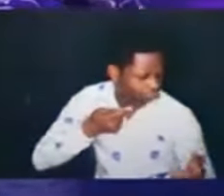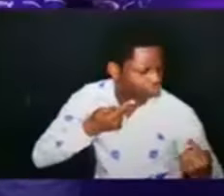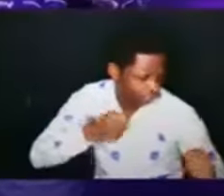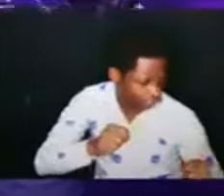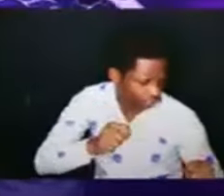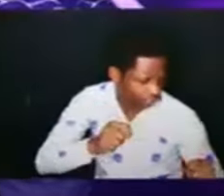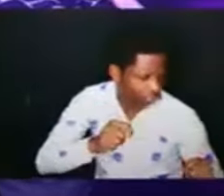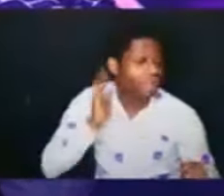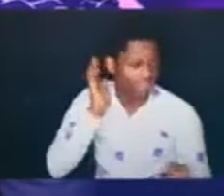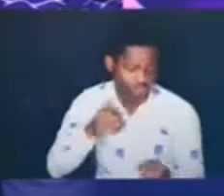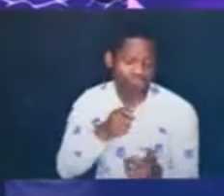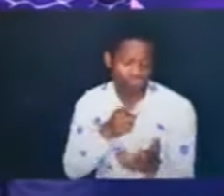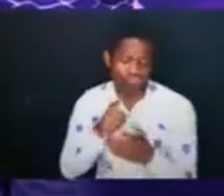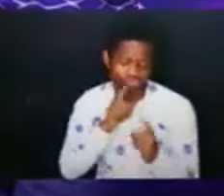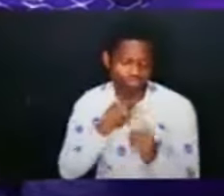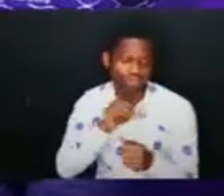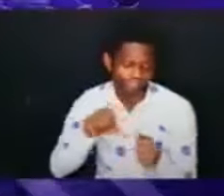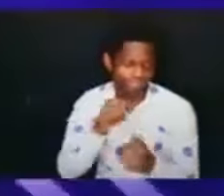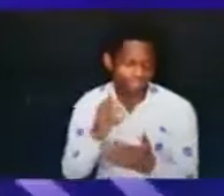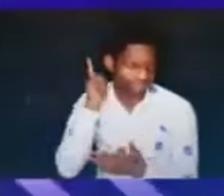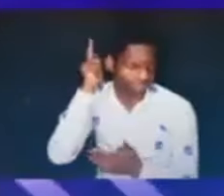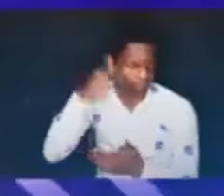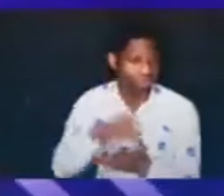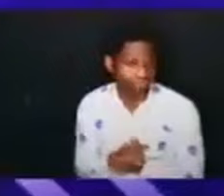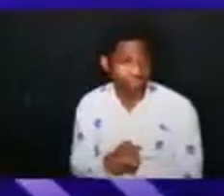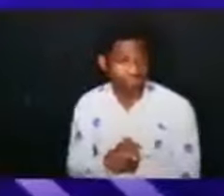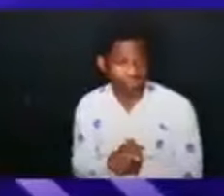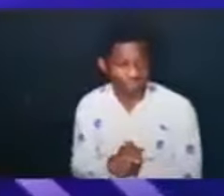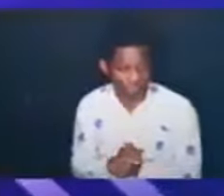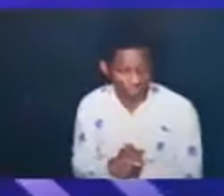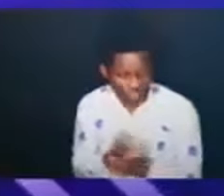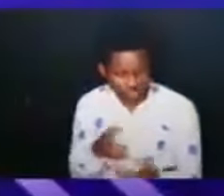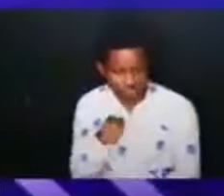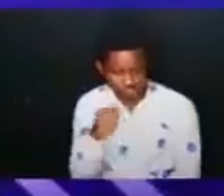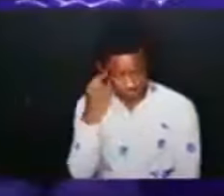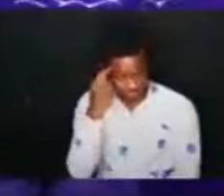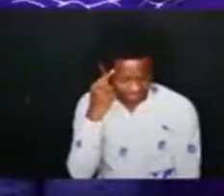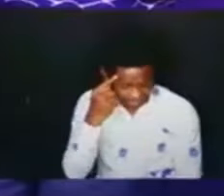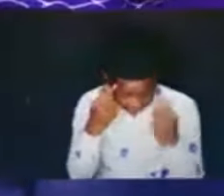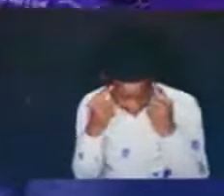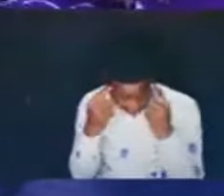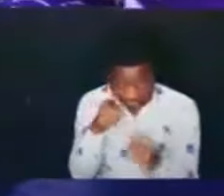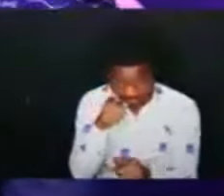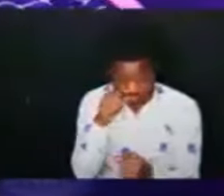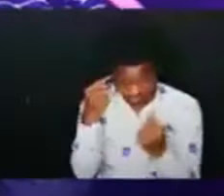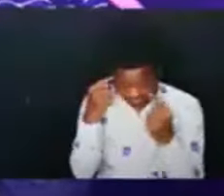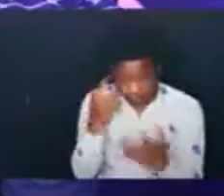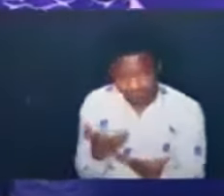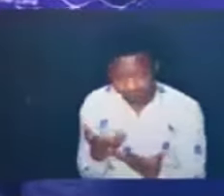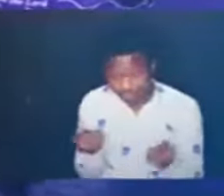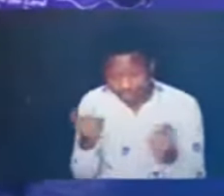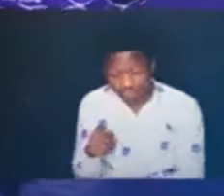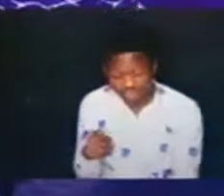Me ka eno myself. And I also want you to be thinking about this. And so me pese also odwindwini we hu. See,